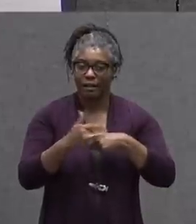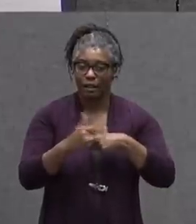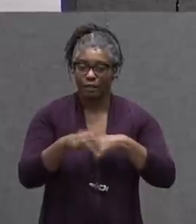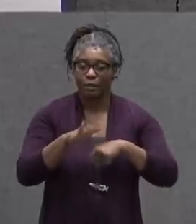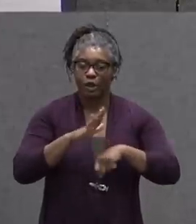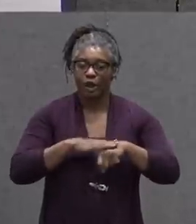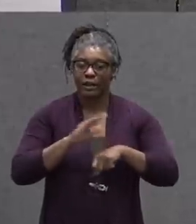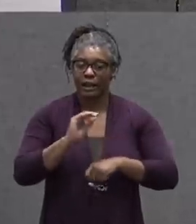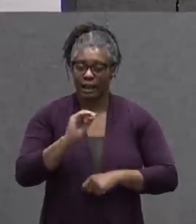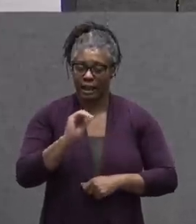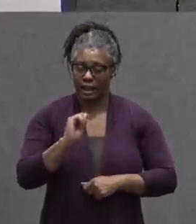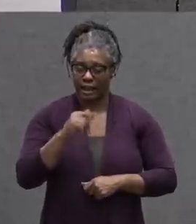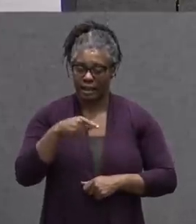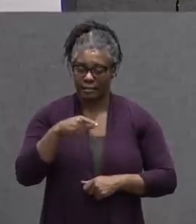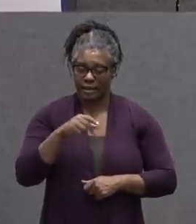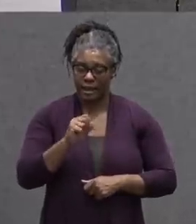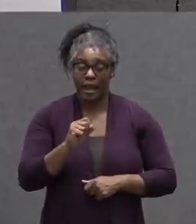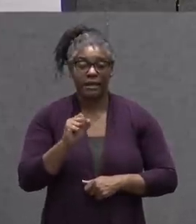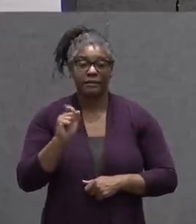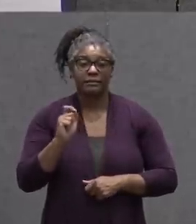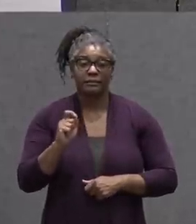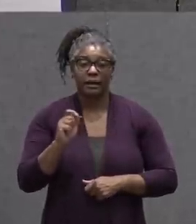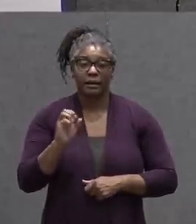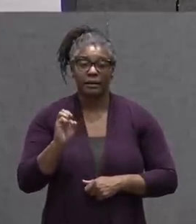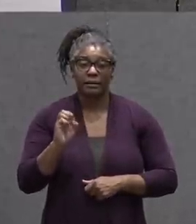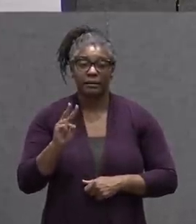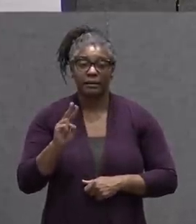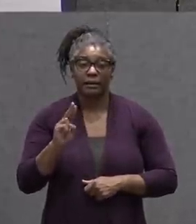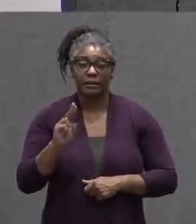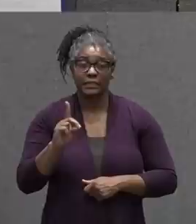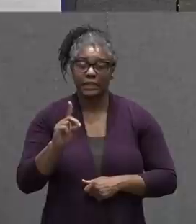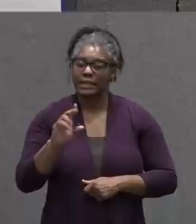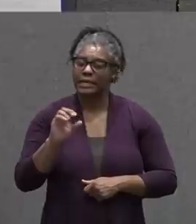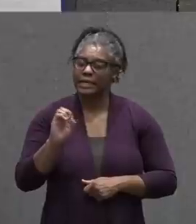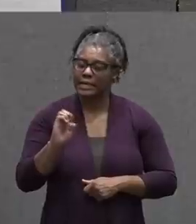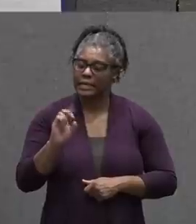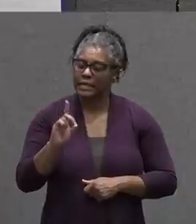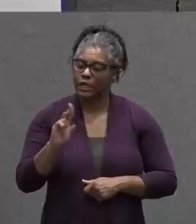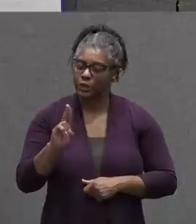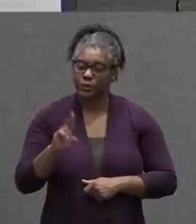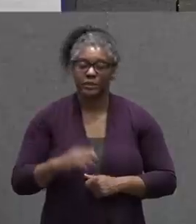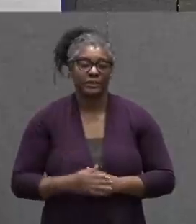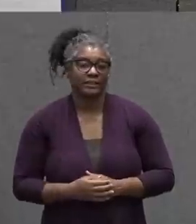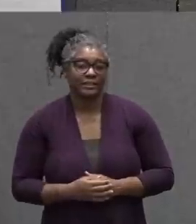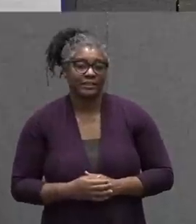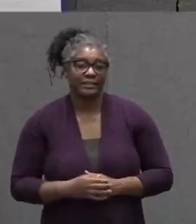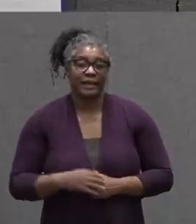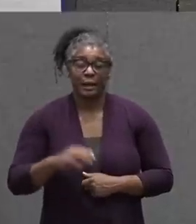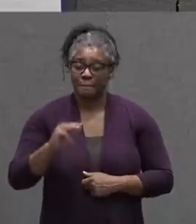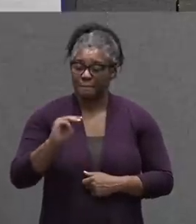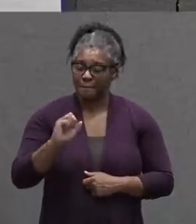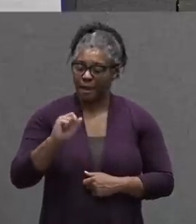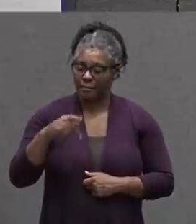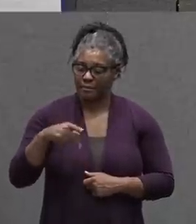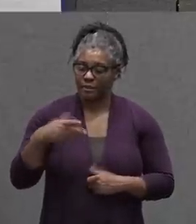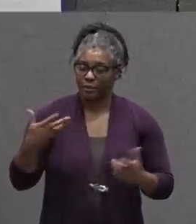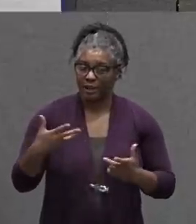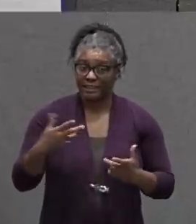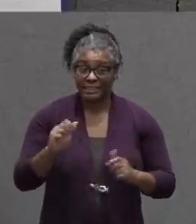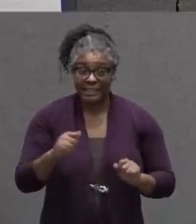First, let's talk about what is a map. Can you say map?